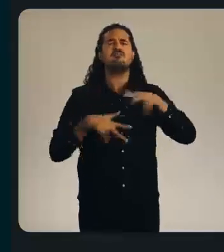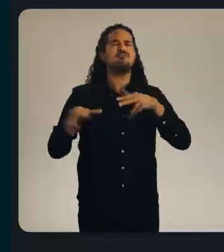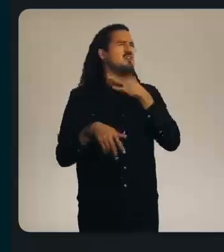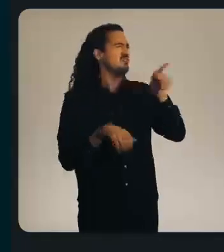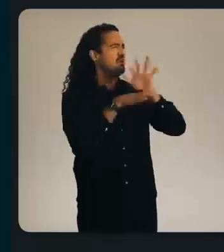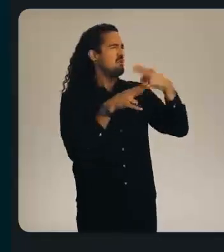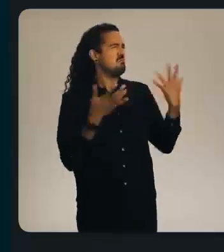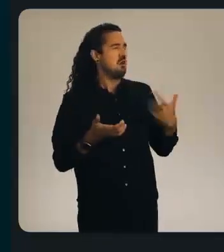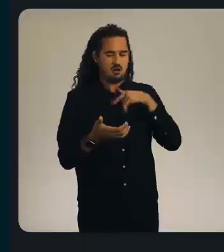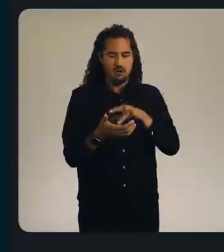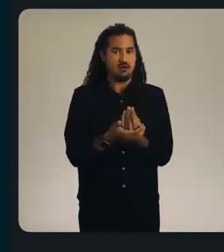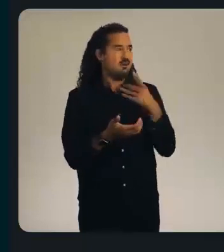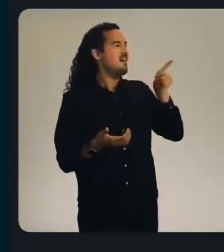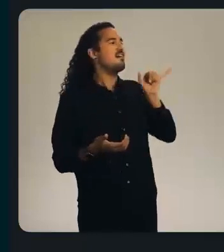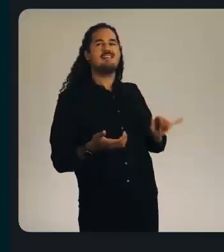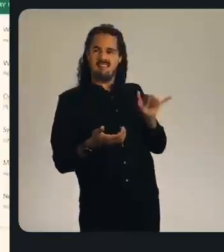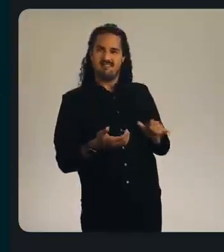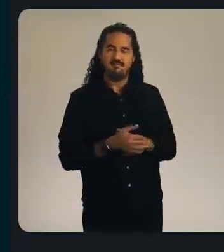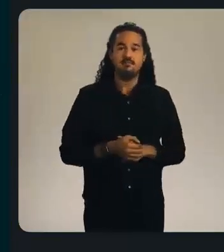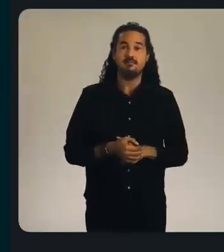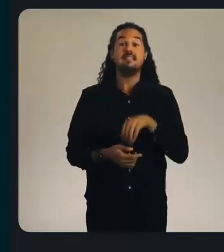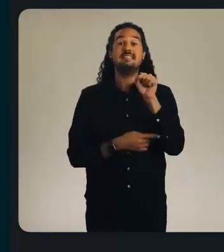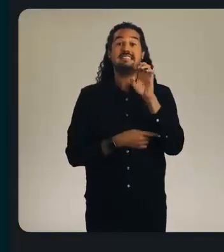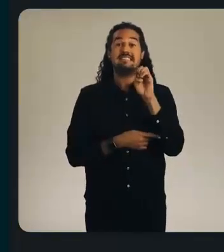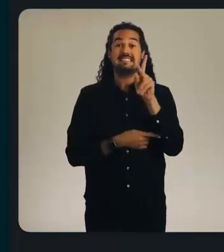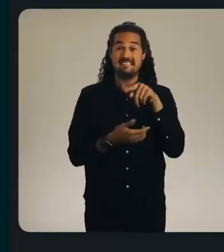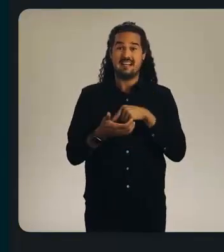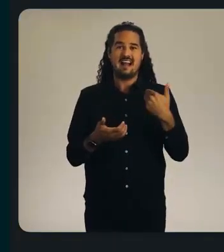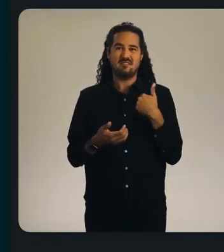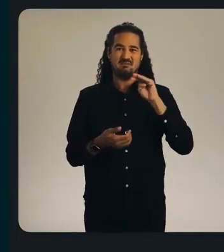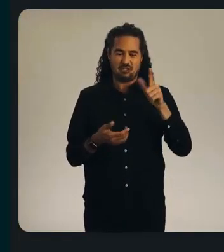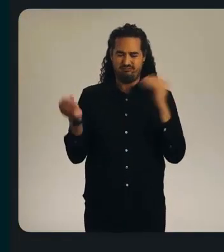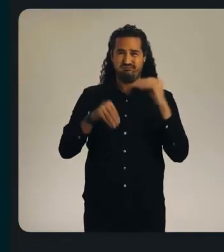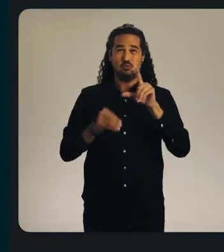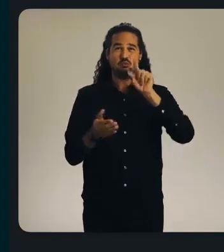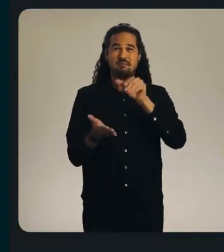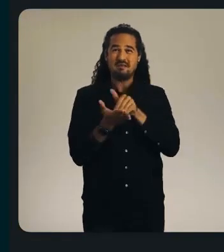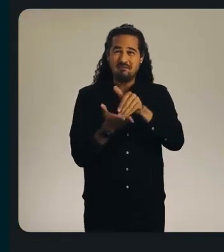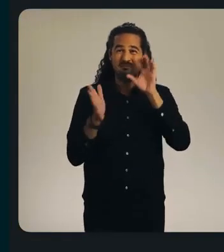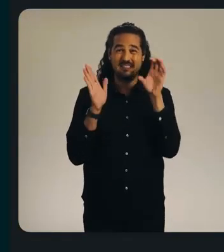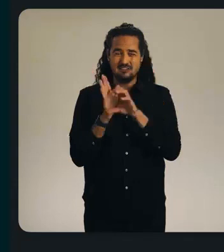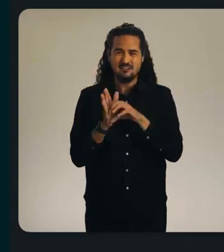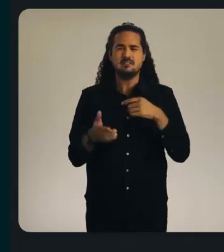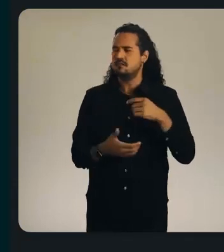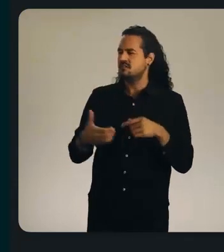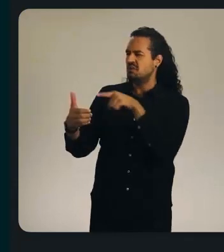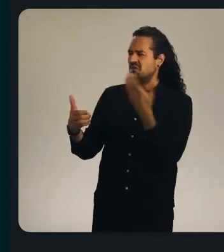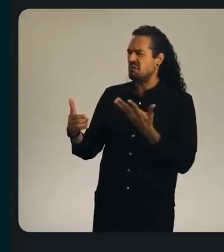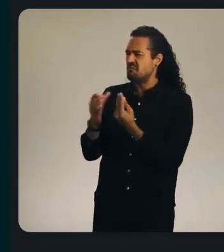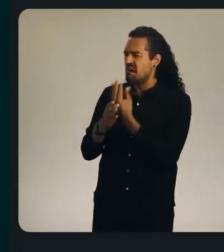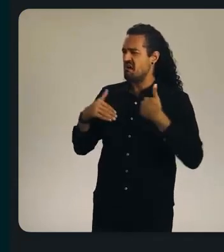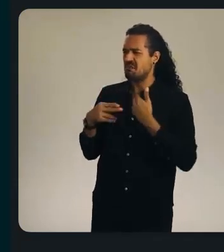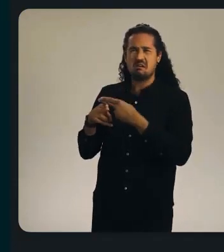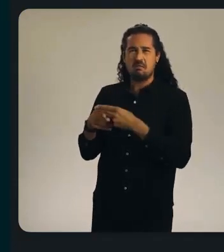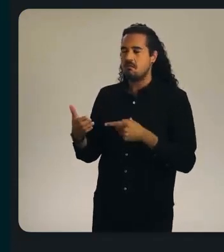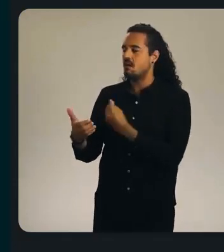explore detail-rich 3D maps while hiking. And Seek uses a machine learning model trained by over 20 million photos to instantly identify plants and animals around